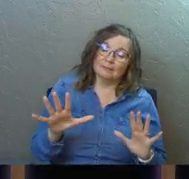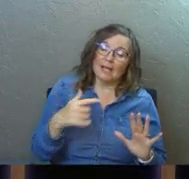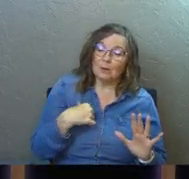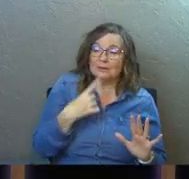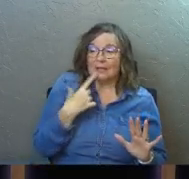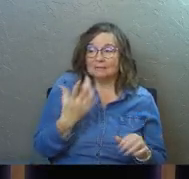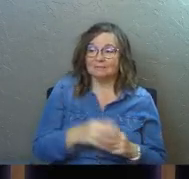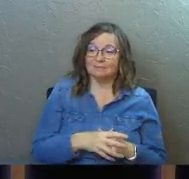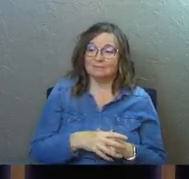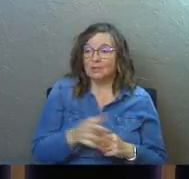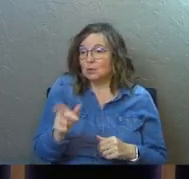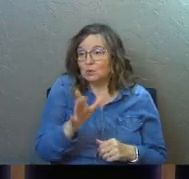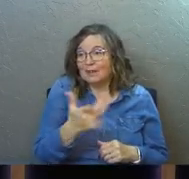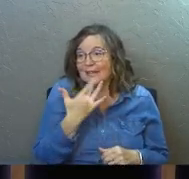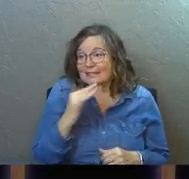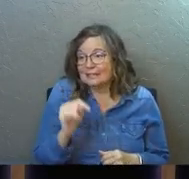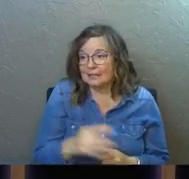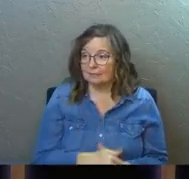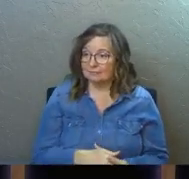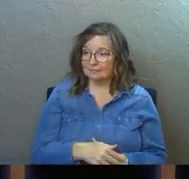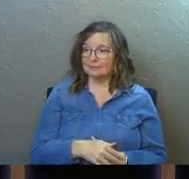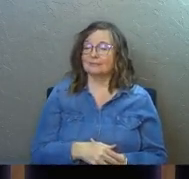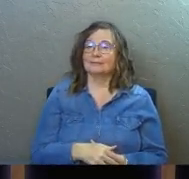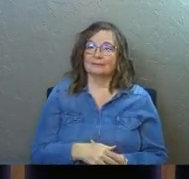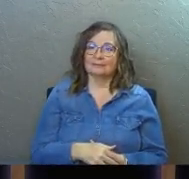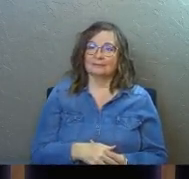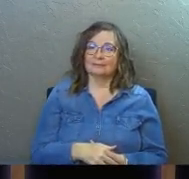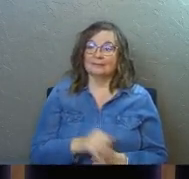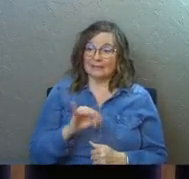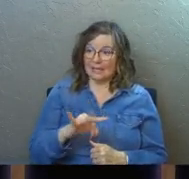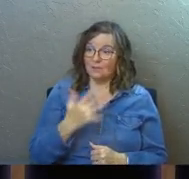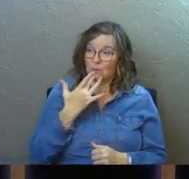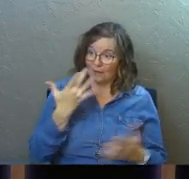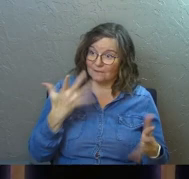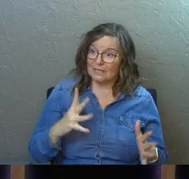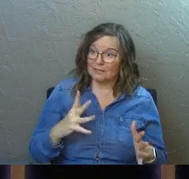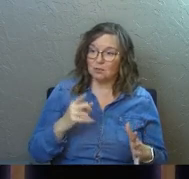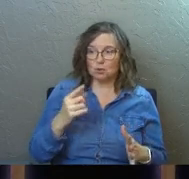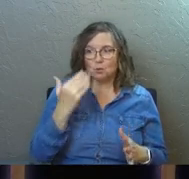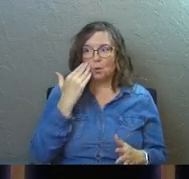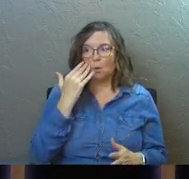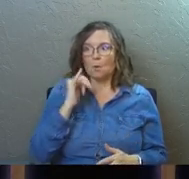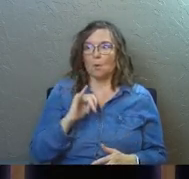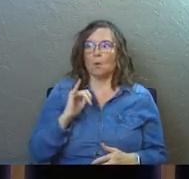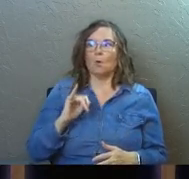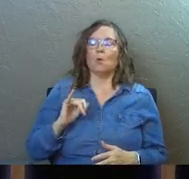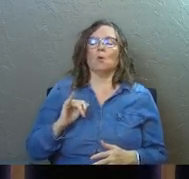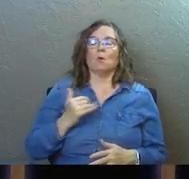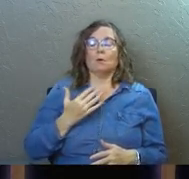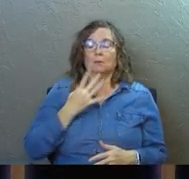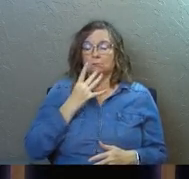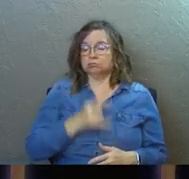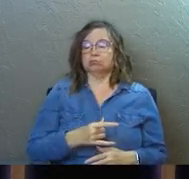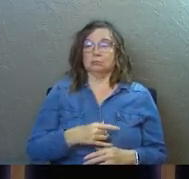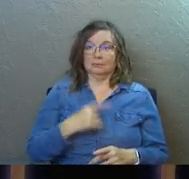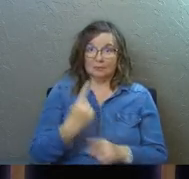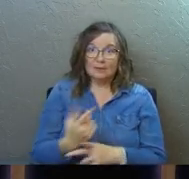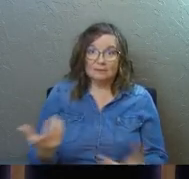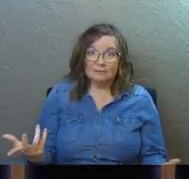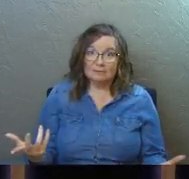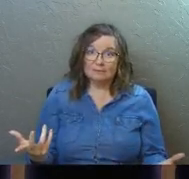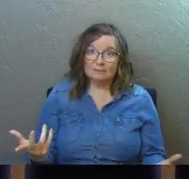And I would say, you haven't tasted it. If you had tasted it, you might feel different.